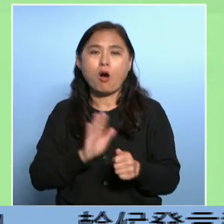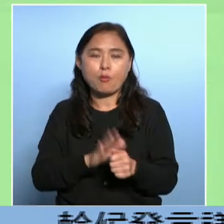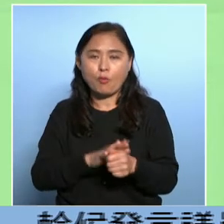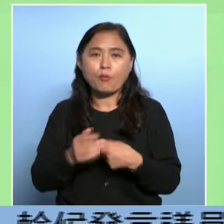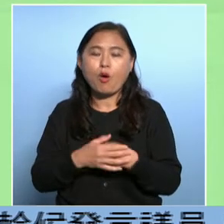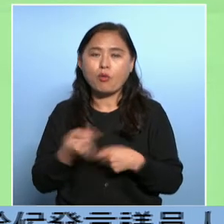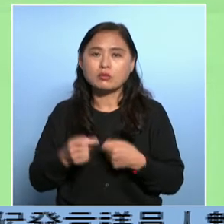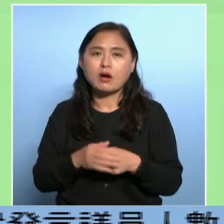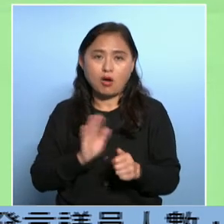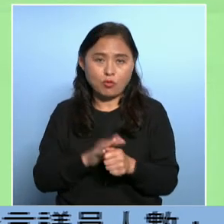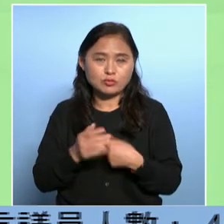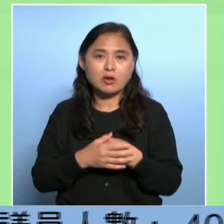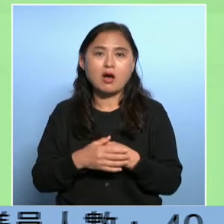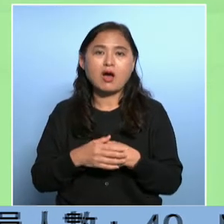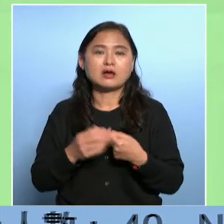infrastructure to support the two